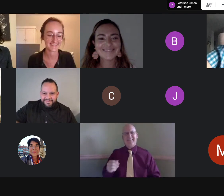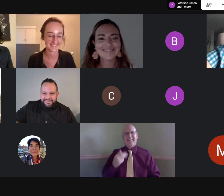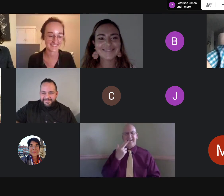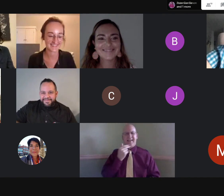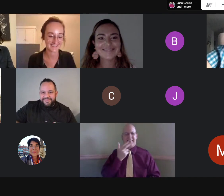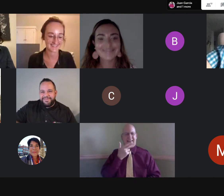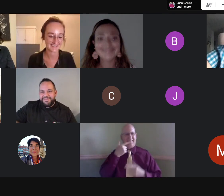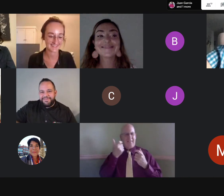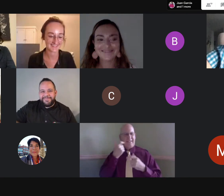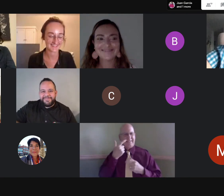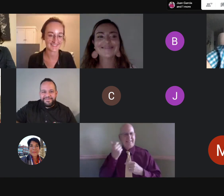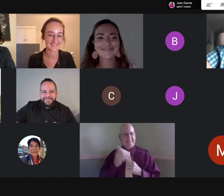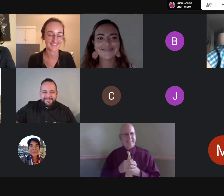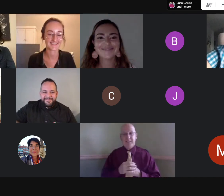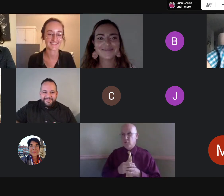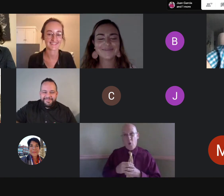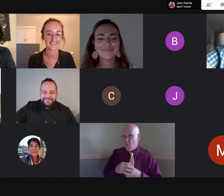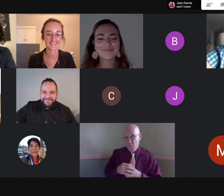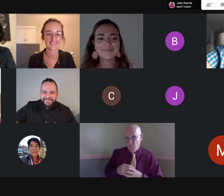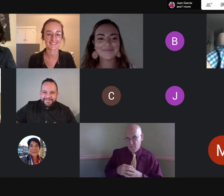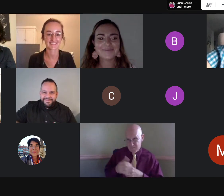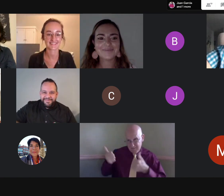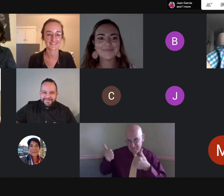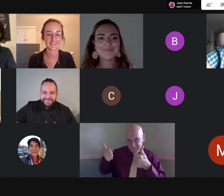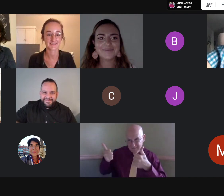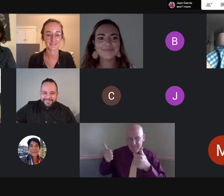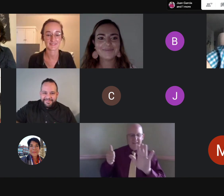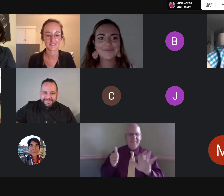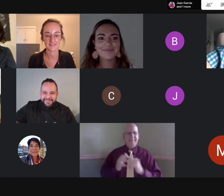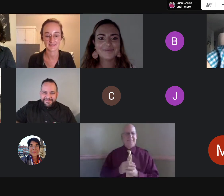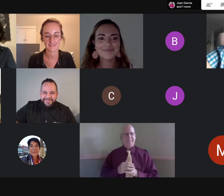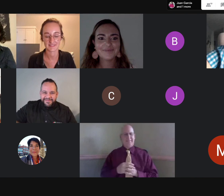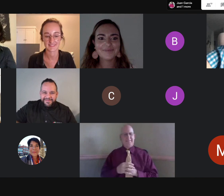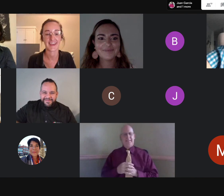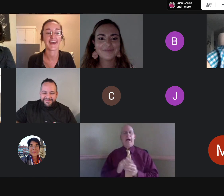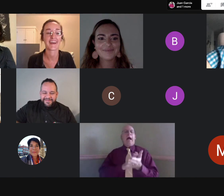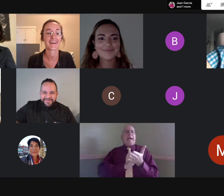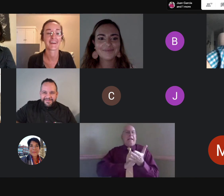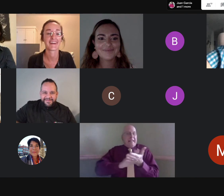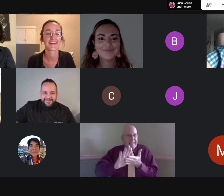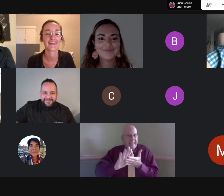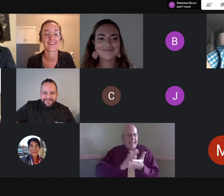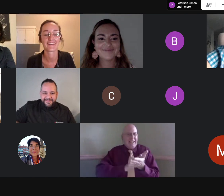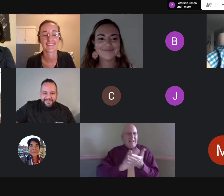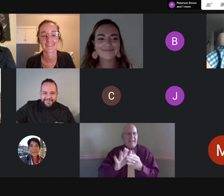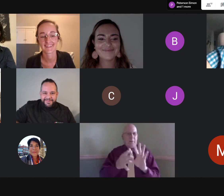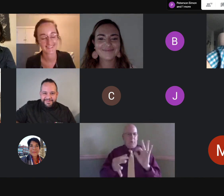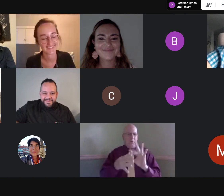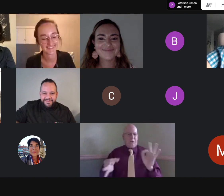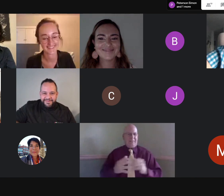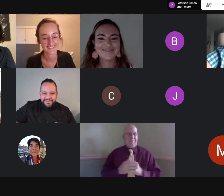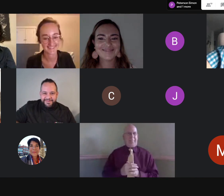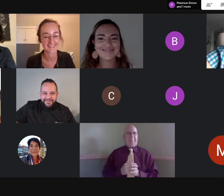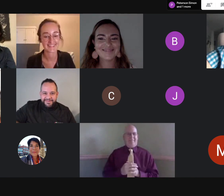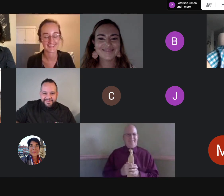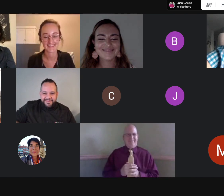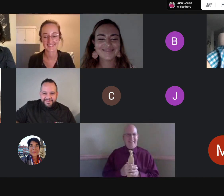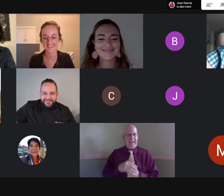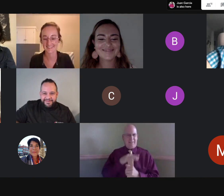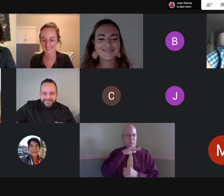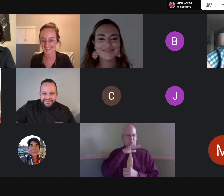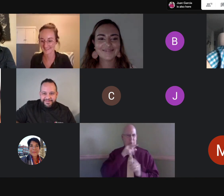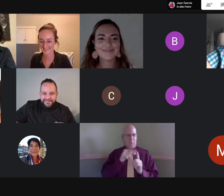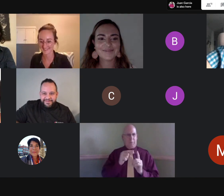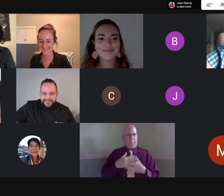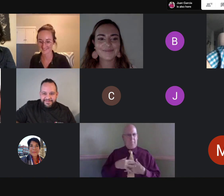No? Or it's yes. Okay, I'm going to put the clean version. Let me see if they have a clean version. Okay, so